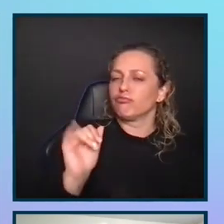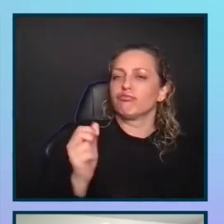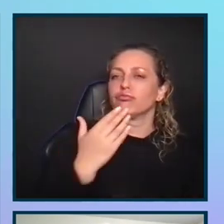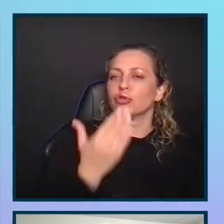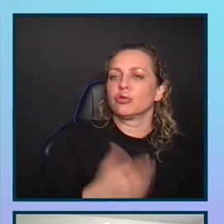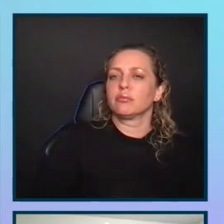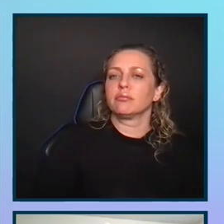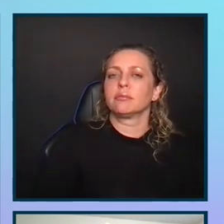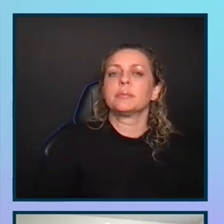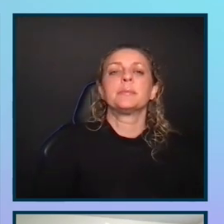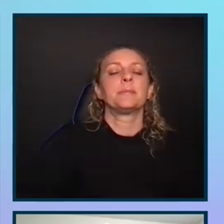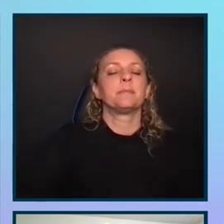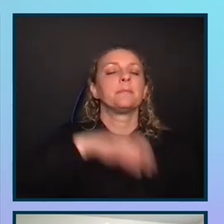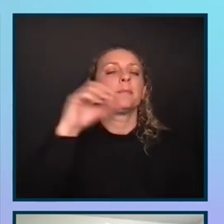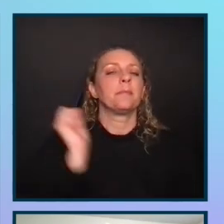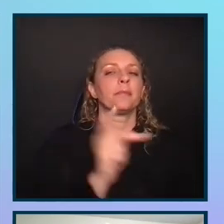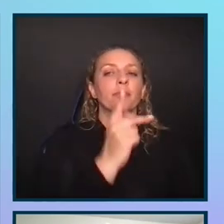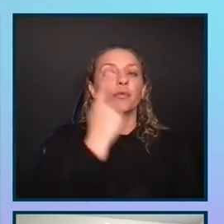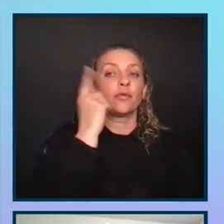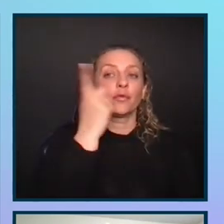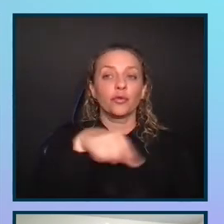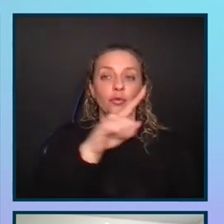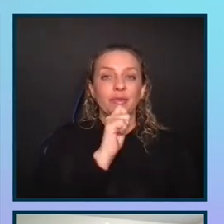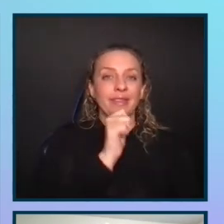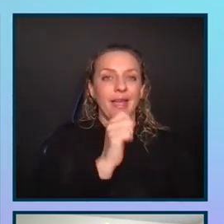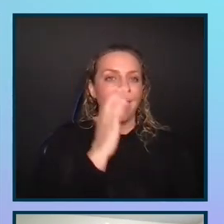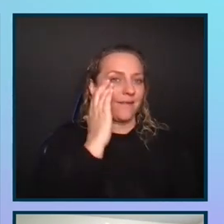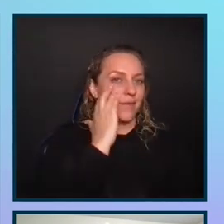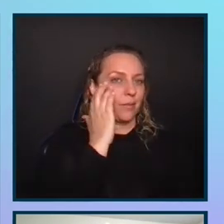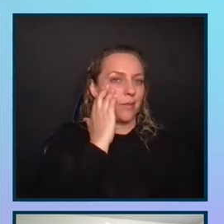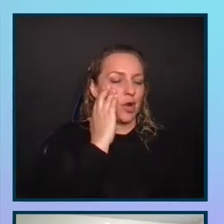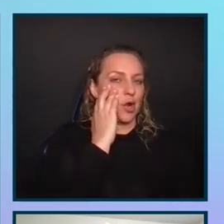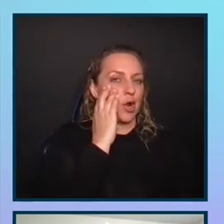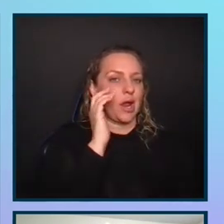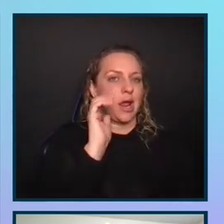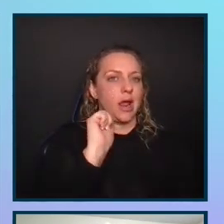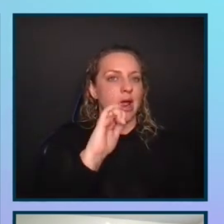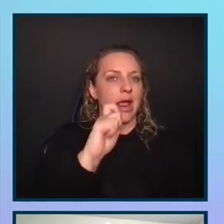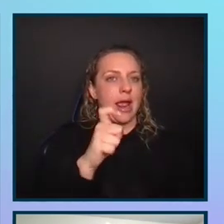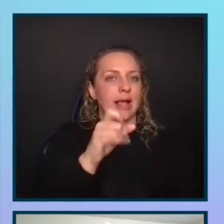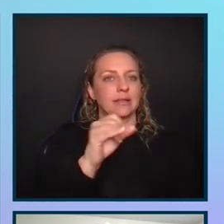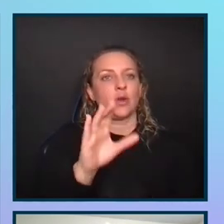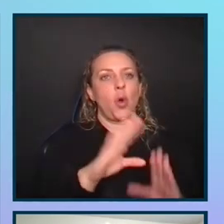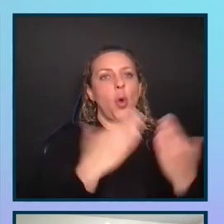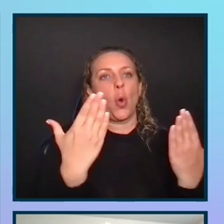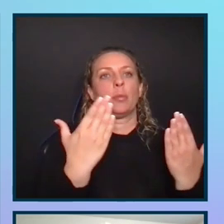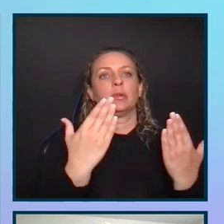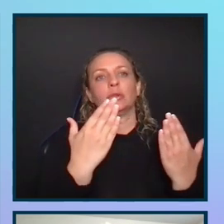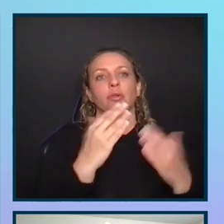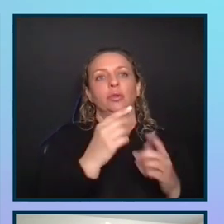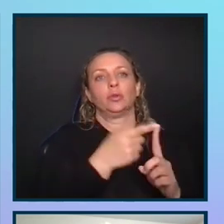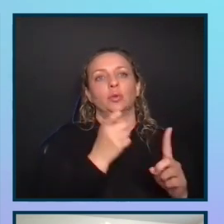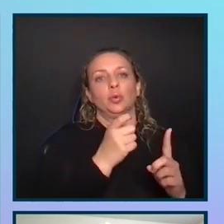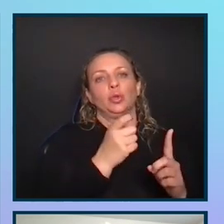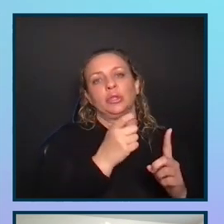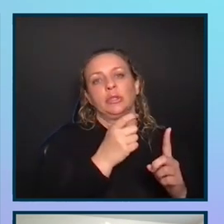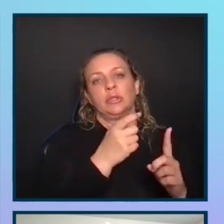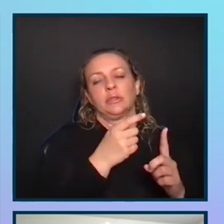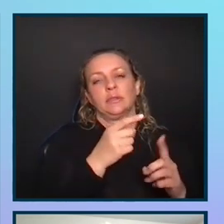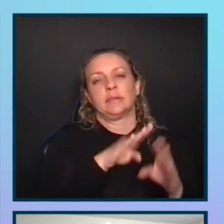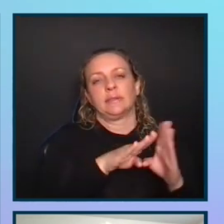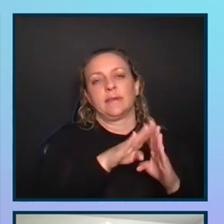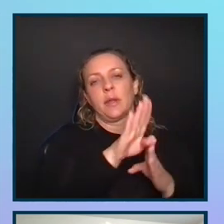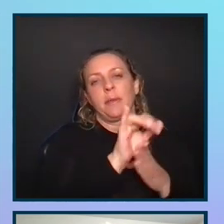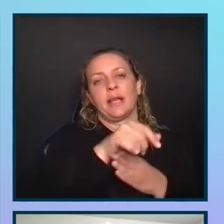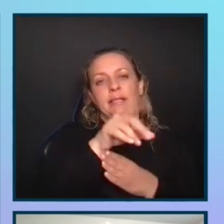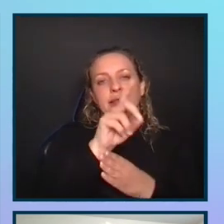right. So for those of you who are not familiar, Axe is an open source tool developed by DQ Systems, and